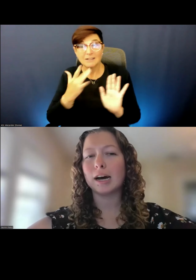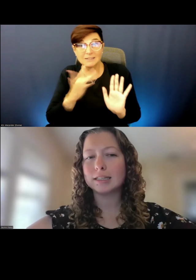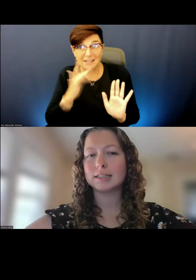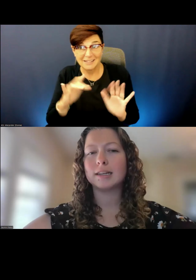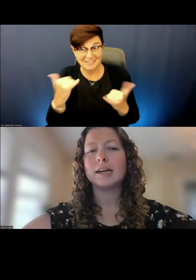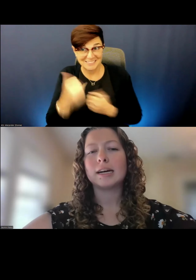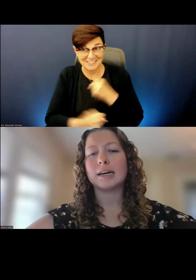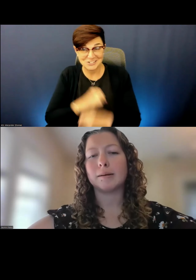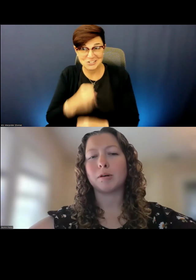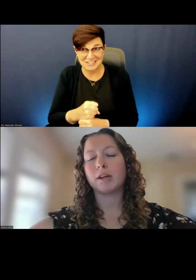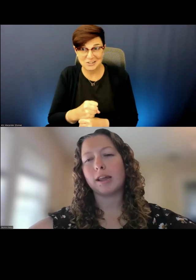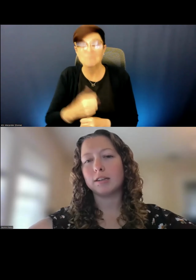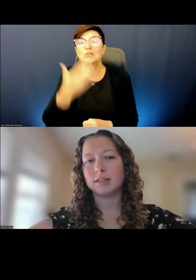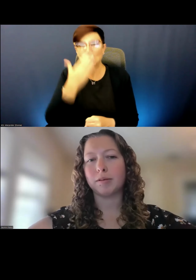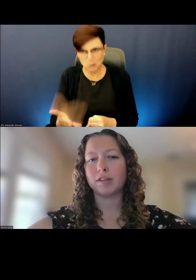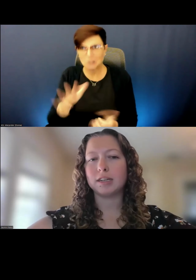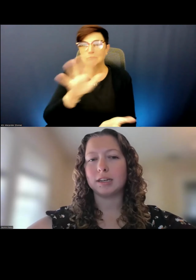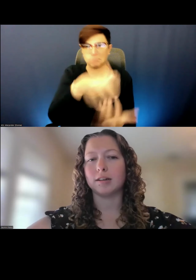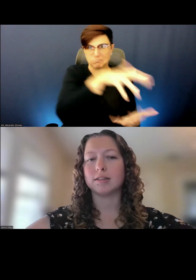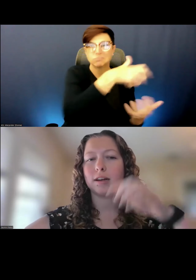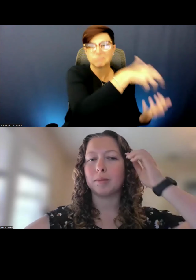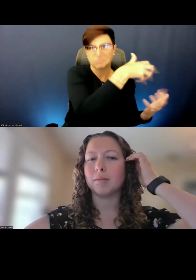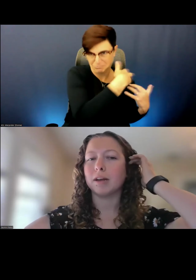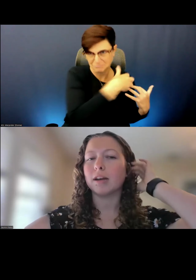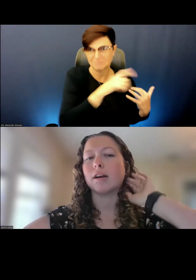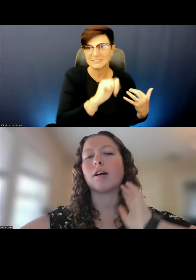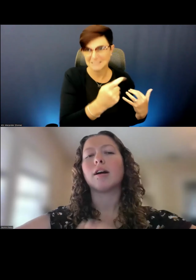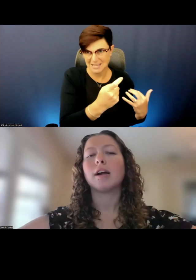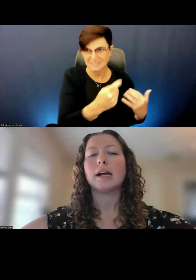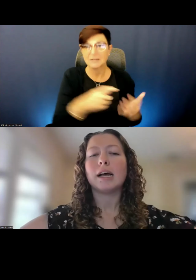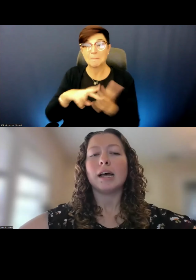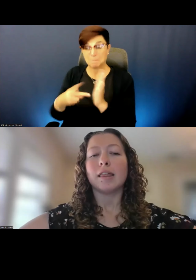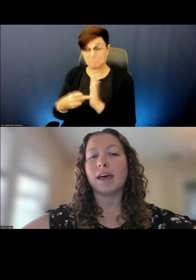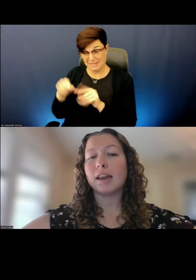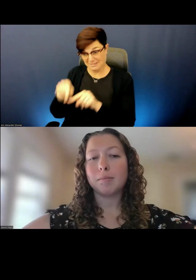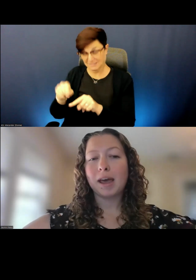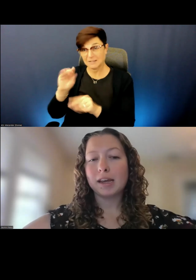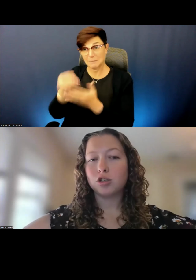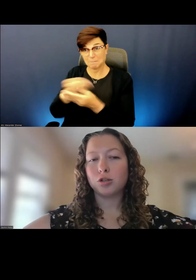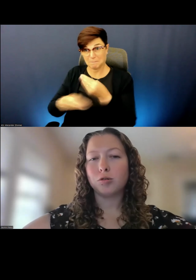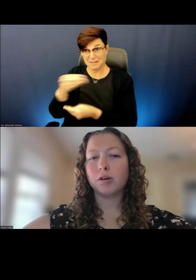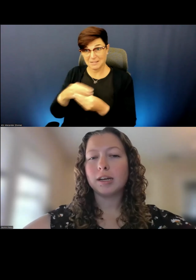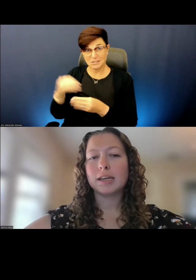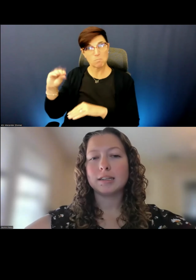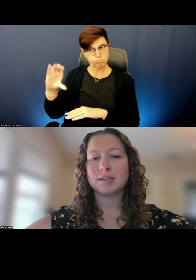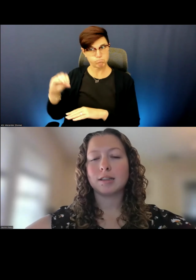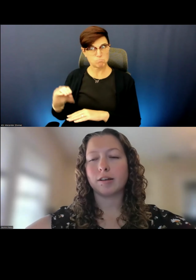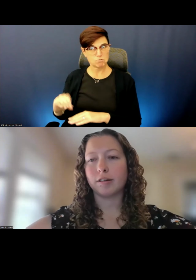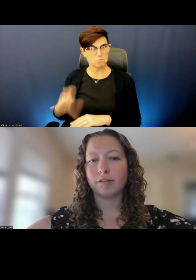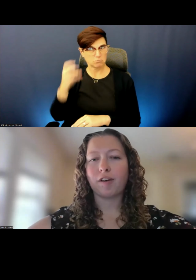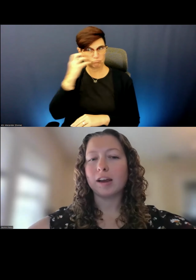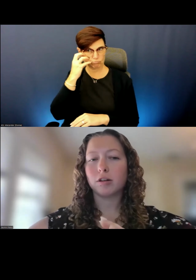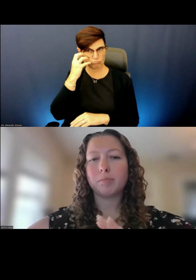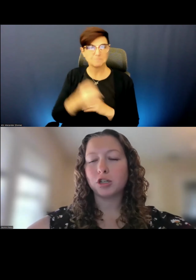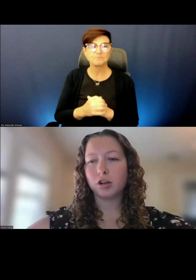any cuts, but we'll get into some of the details in a minute here. Then in May and June is